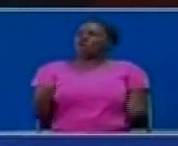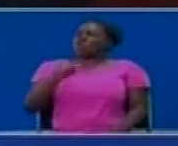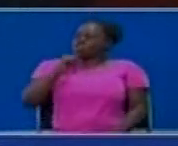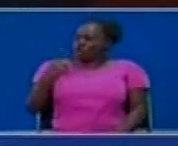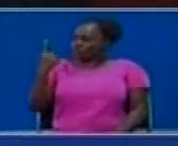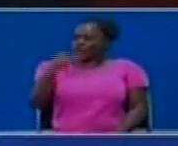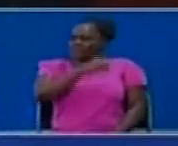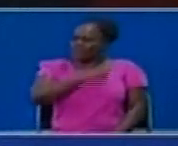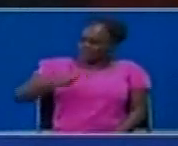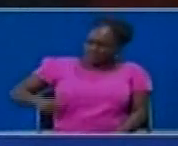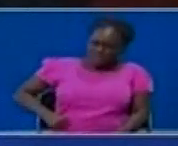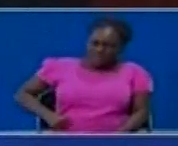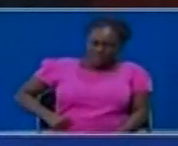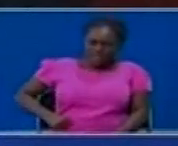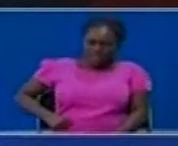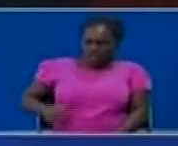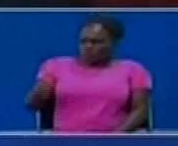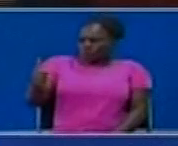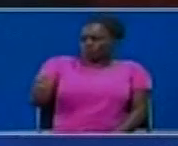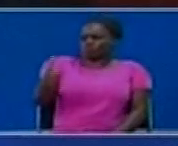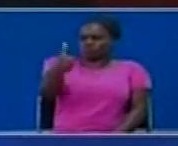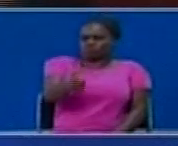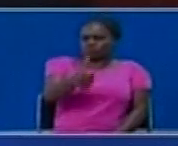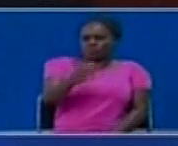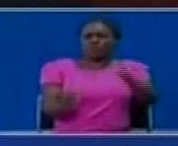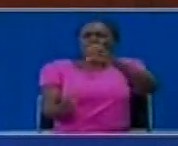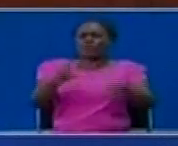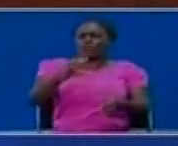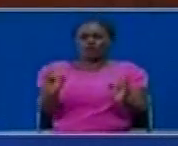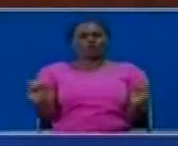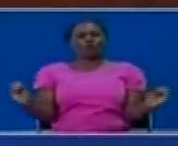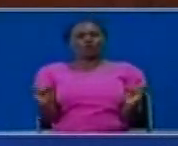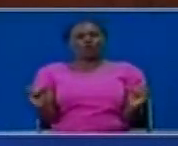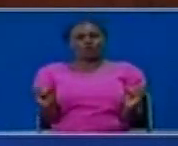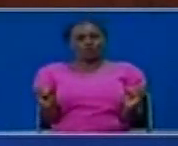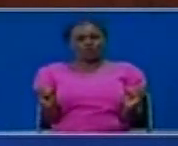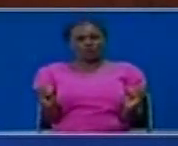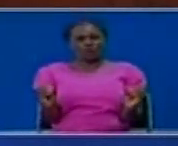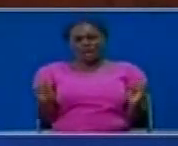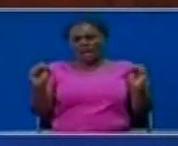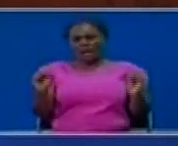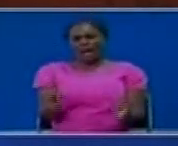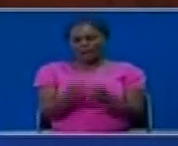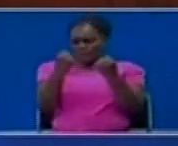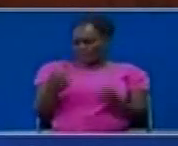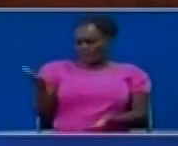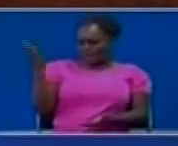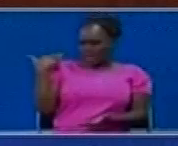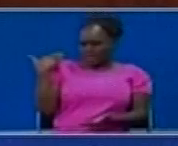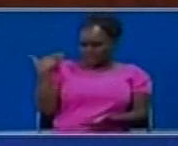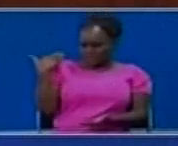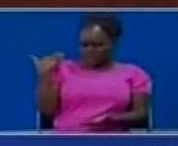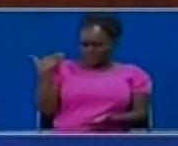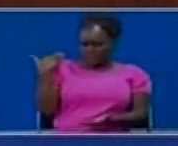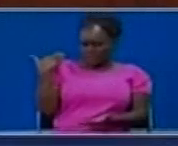single senator who has sprayed a chemical in the face of another. The scenes that were witnessed in the